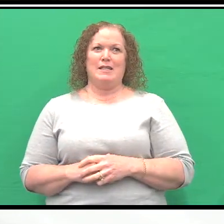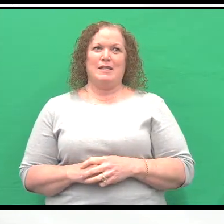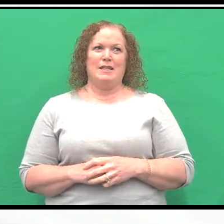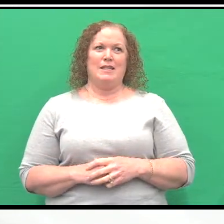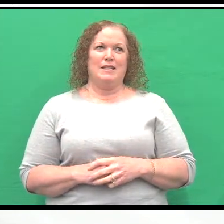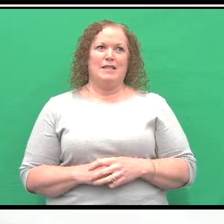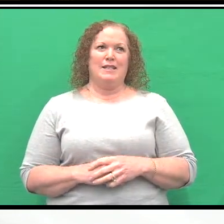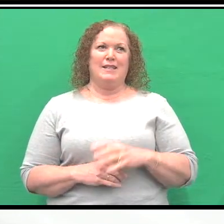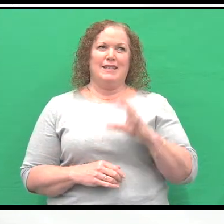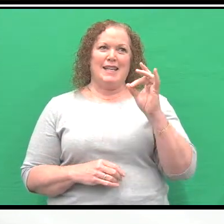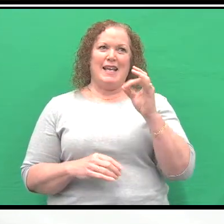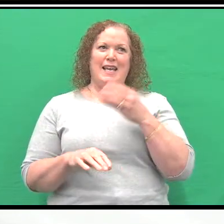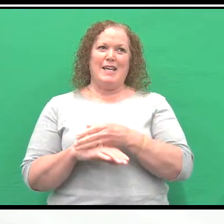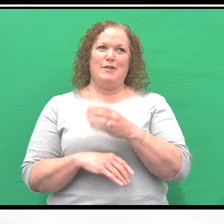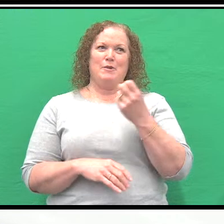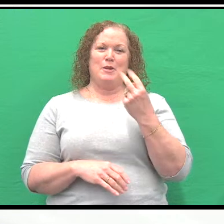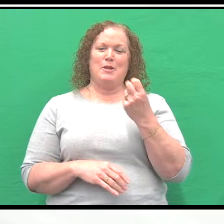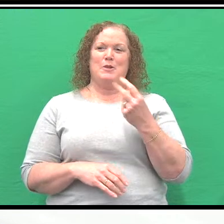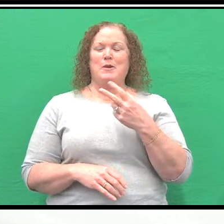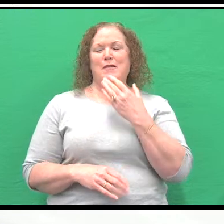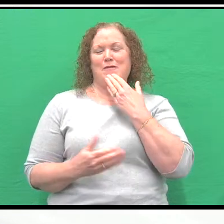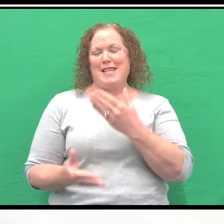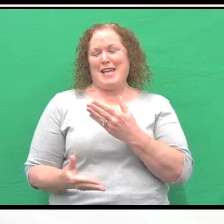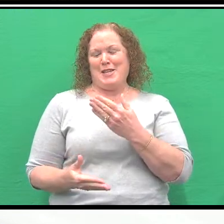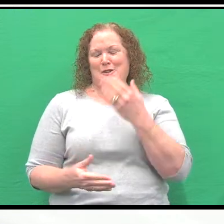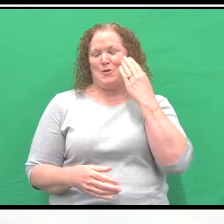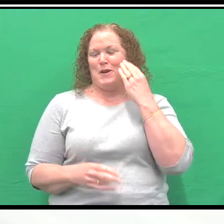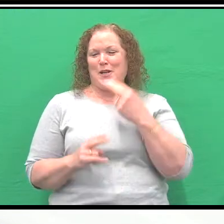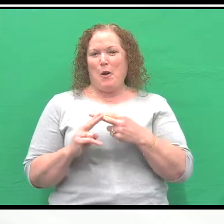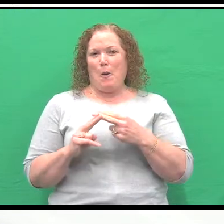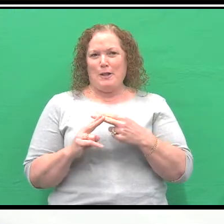Thank you. I know it's short. Sorry, guys. Thank you.